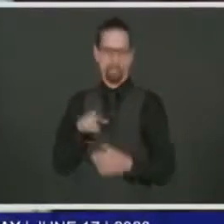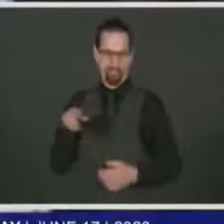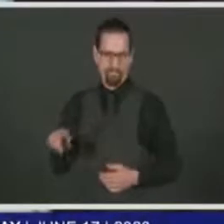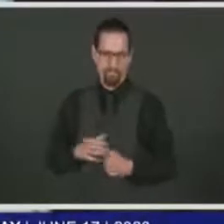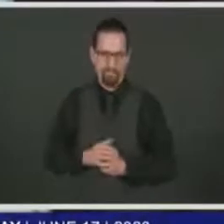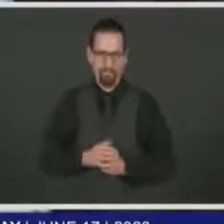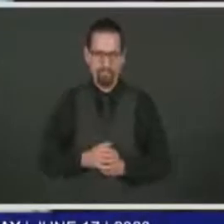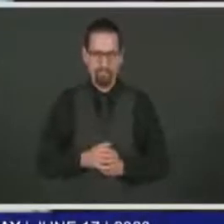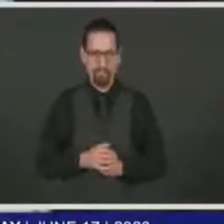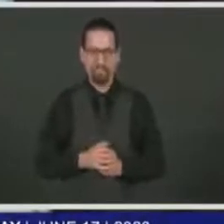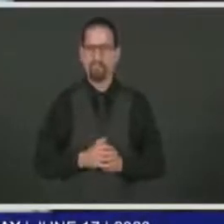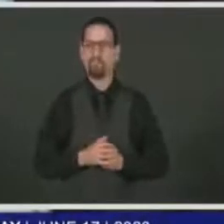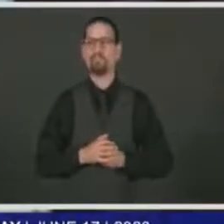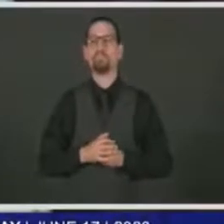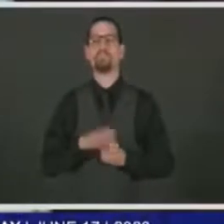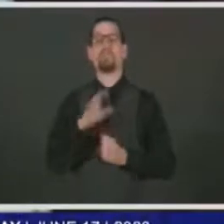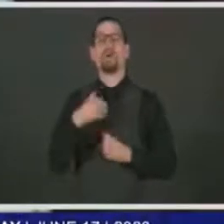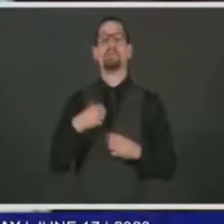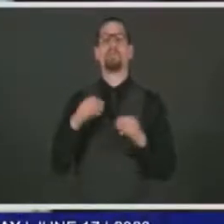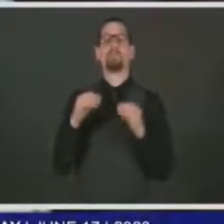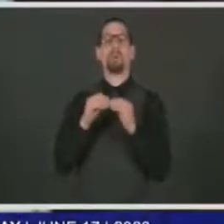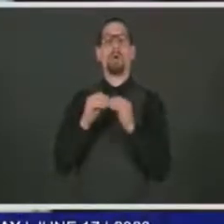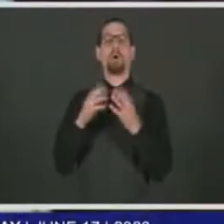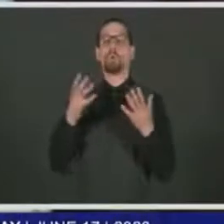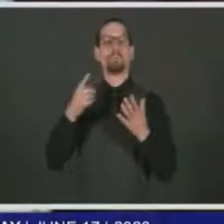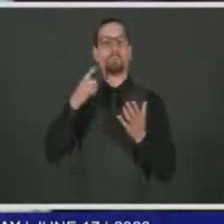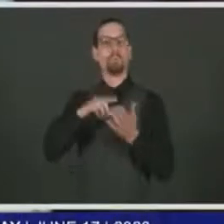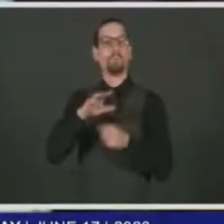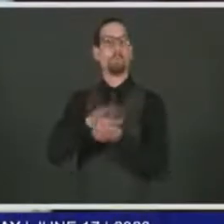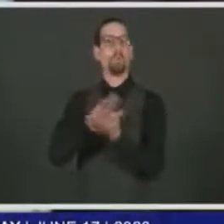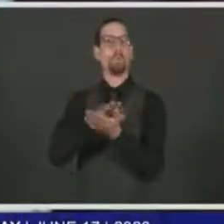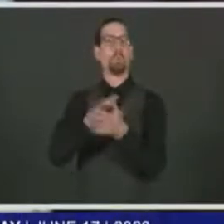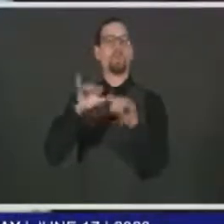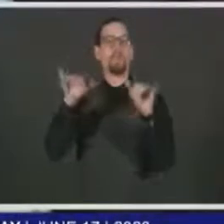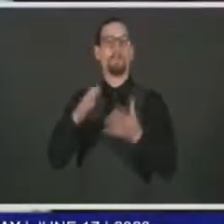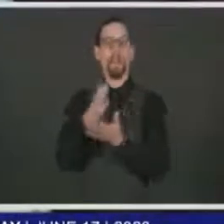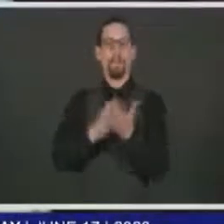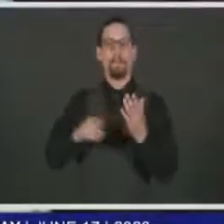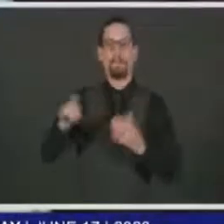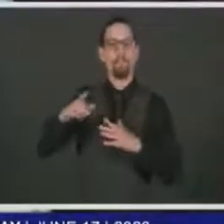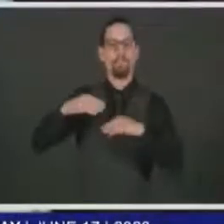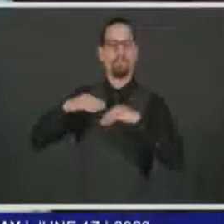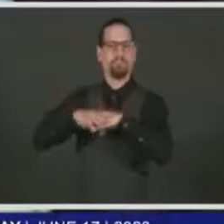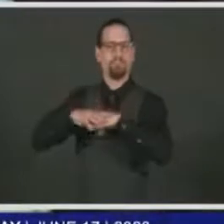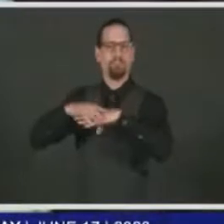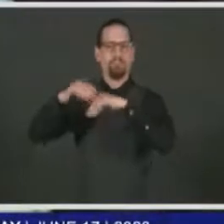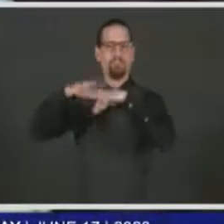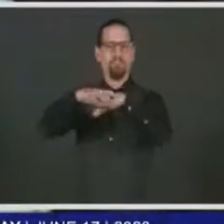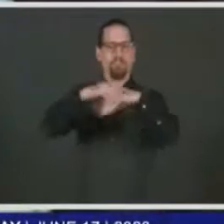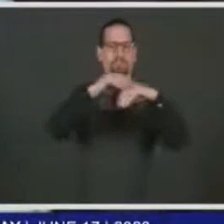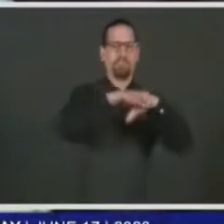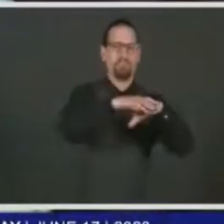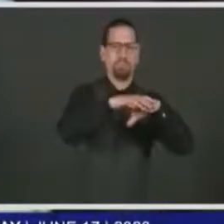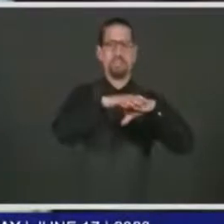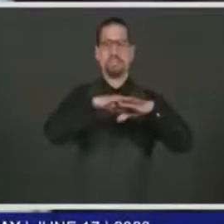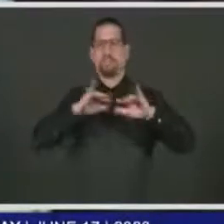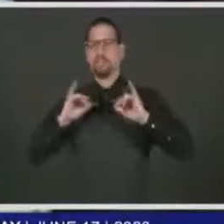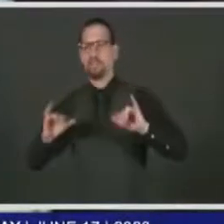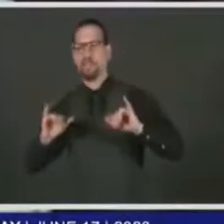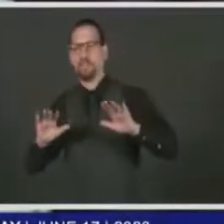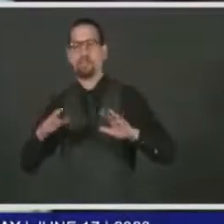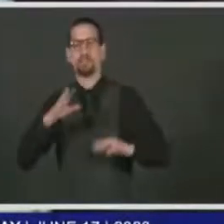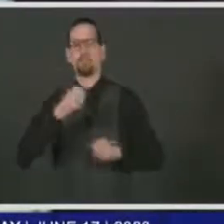more densely populated. While we are making things uniform and making it so that every child is able to return